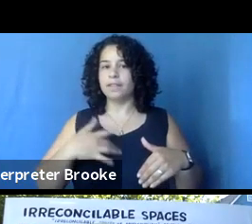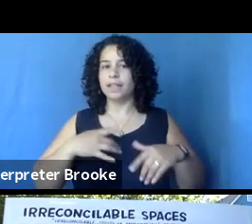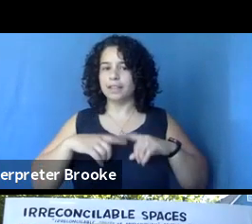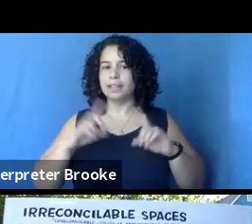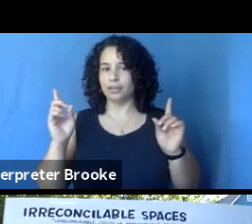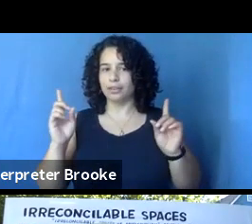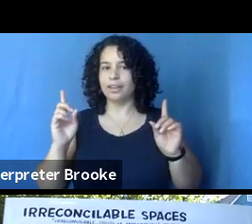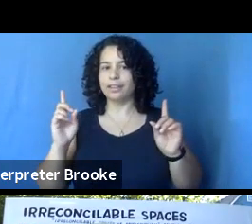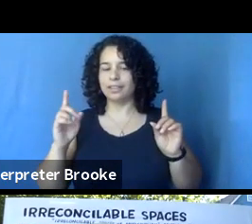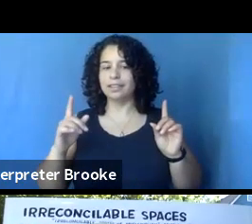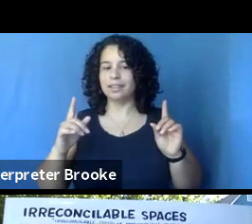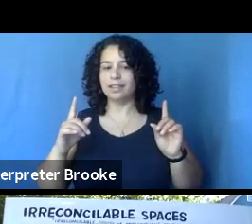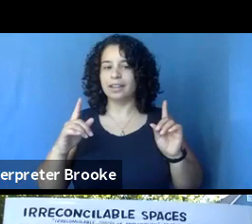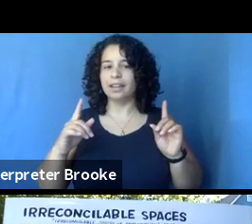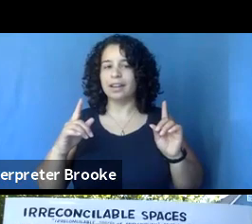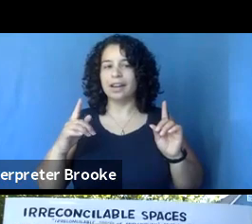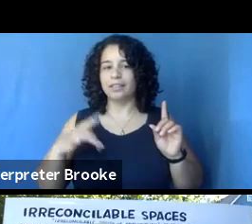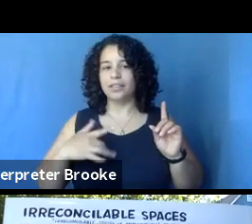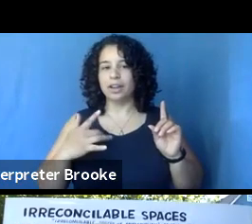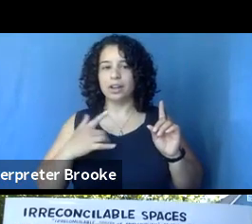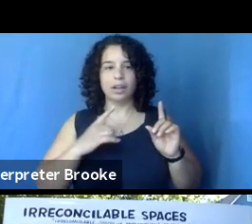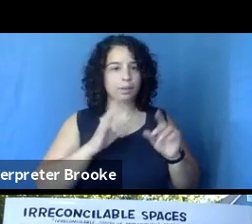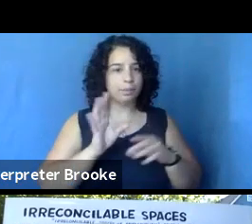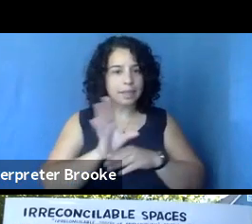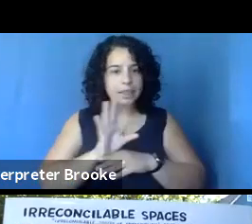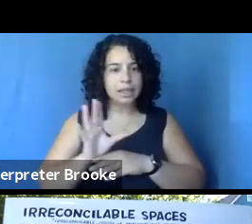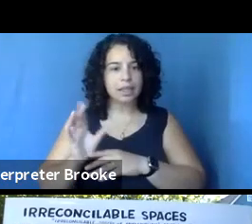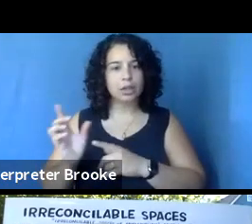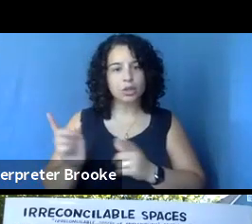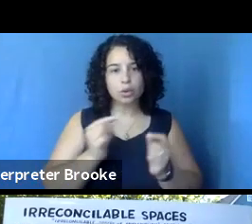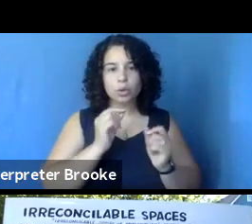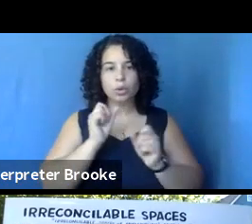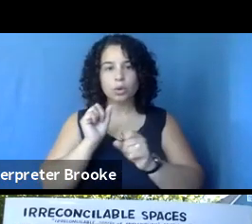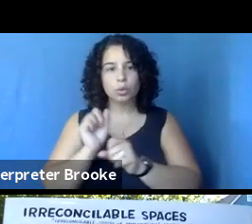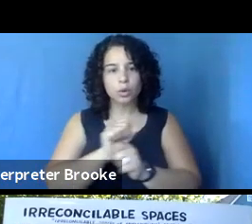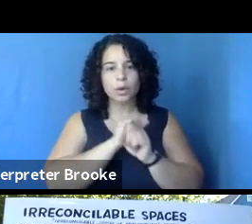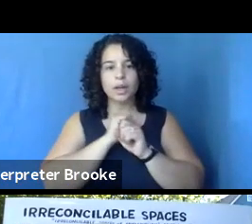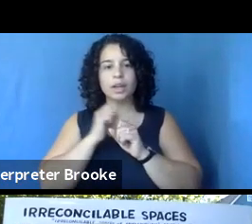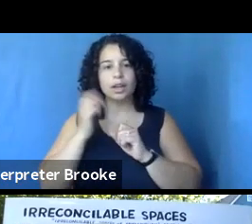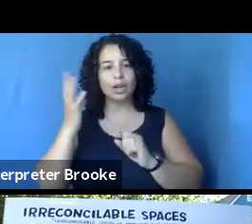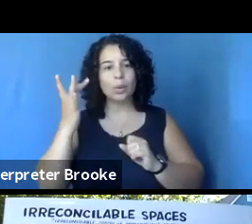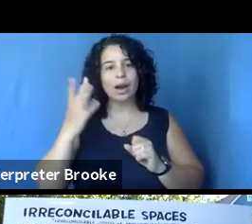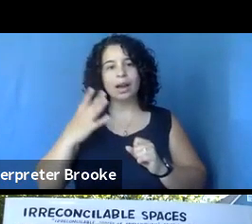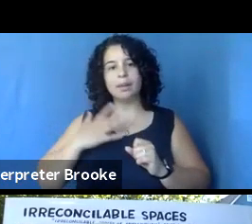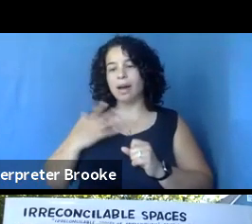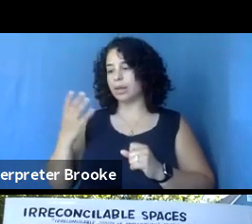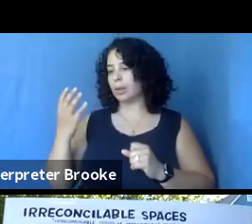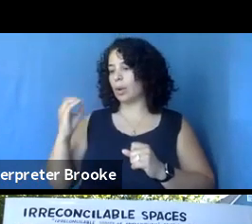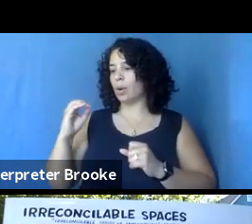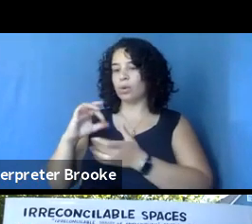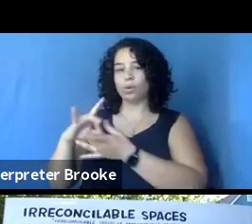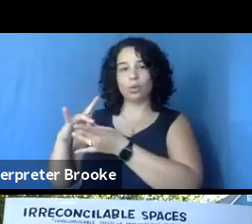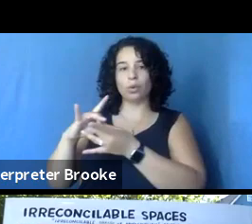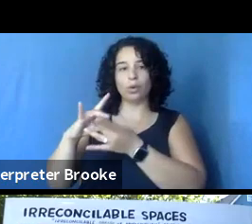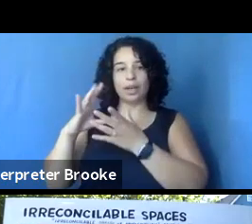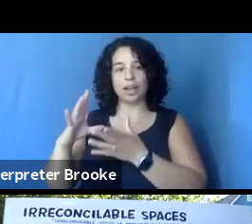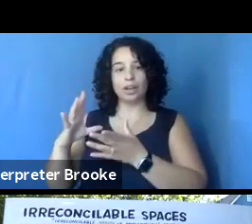co-coordinator of this project is sick, Rue. And so I'm holding down various aspects of our